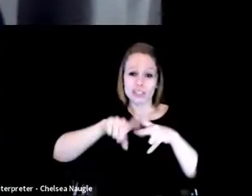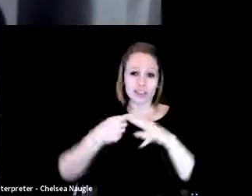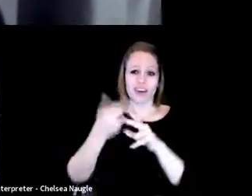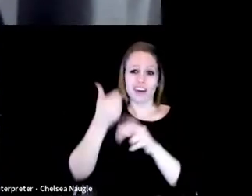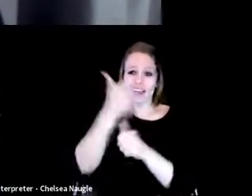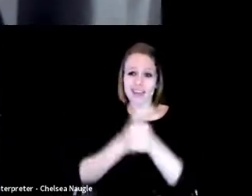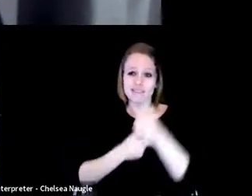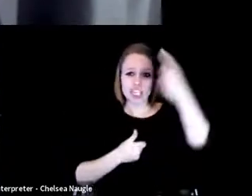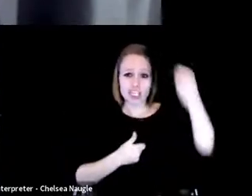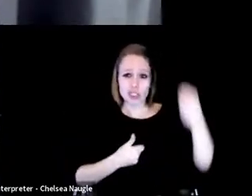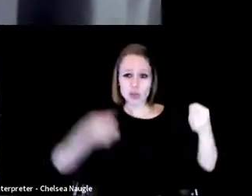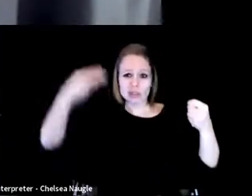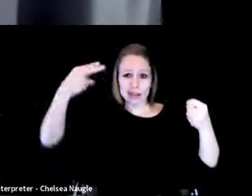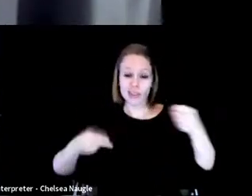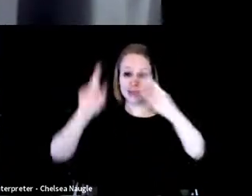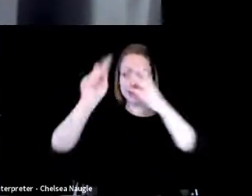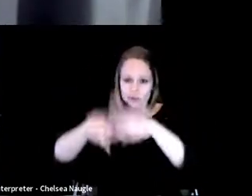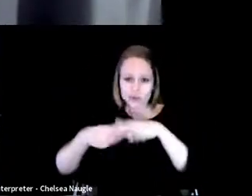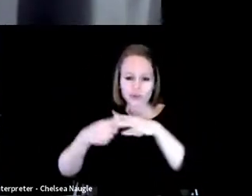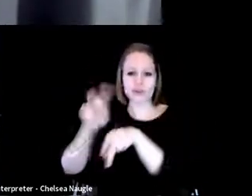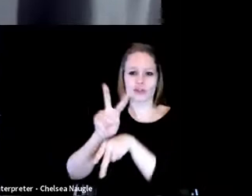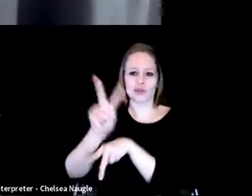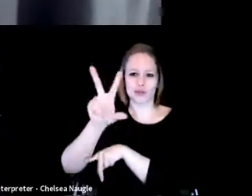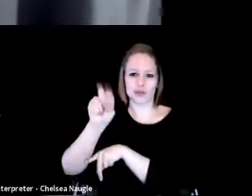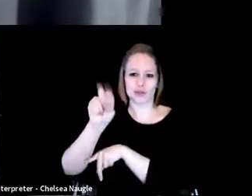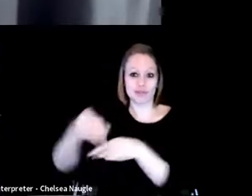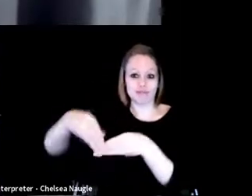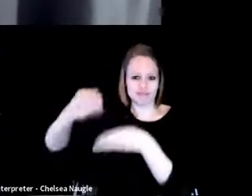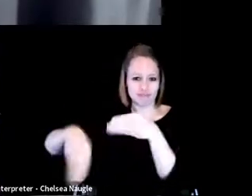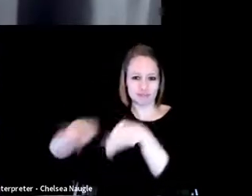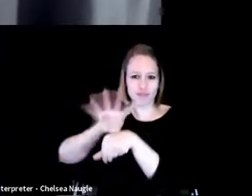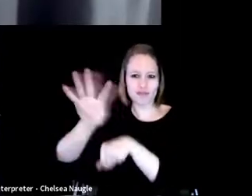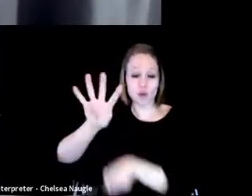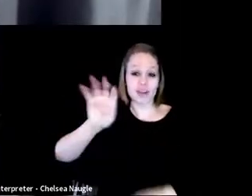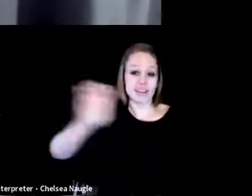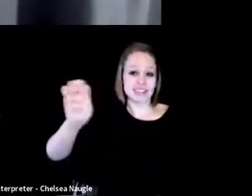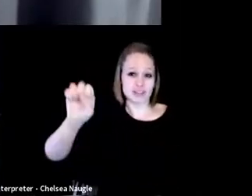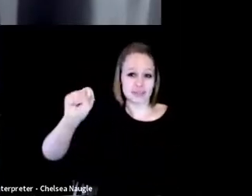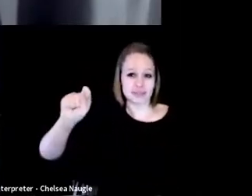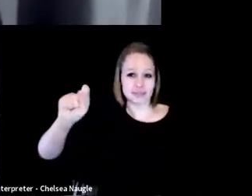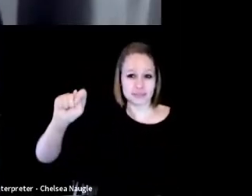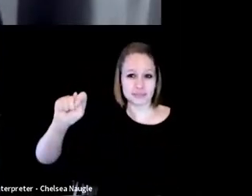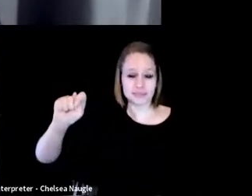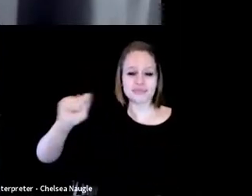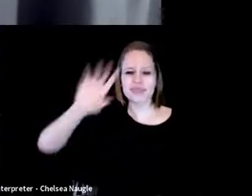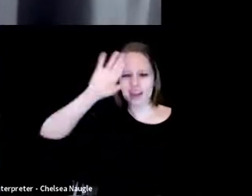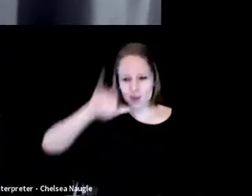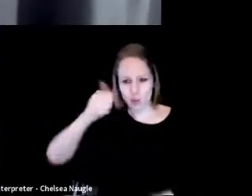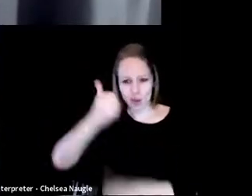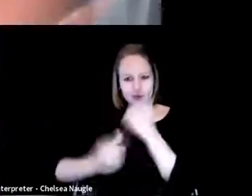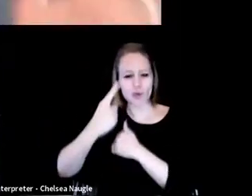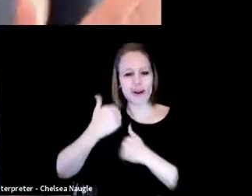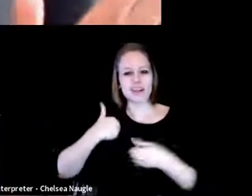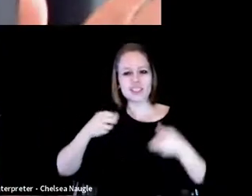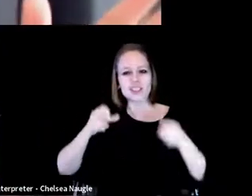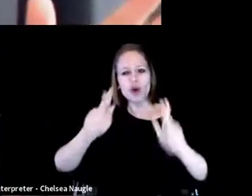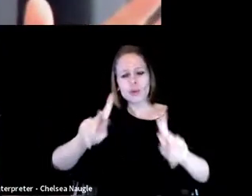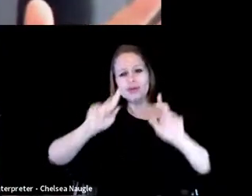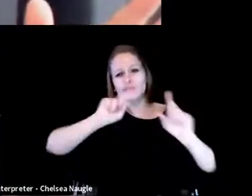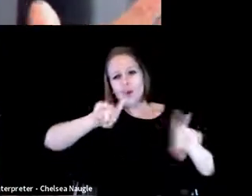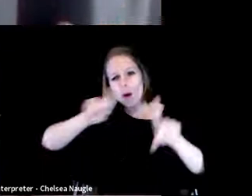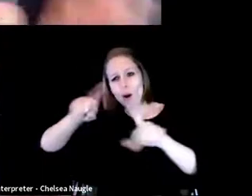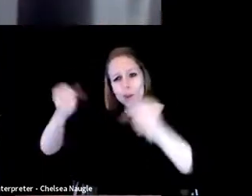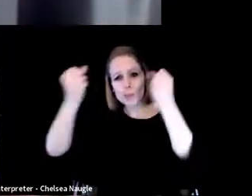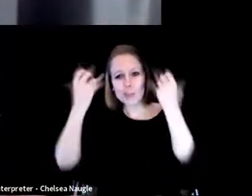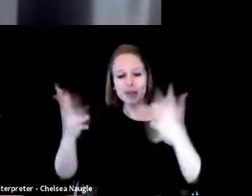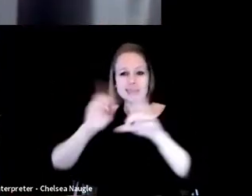Tuesday, Thursday at 2:30 and we finish at 4 Eastern time. Okay. I know everyone has an opportunity to attend so many great